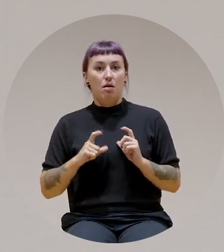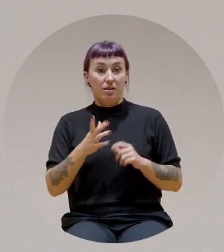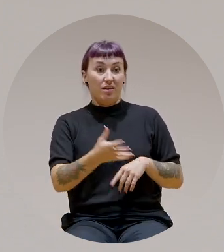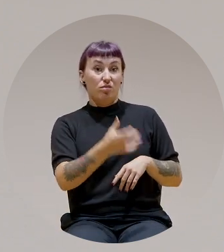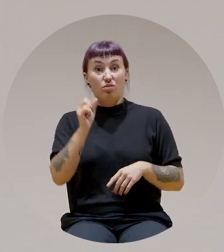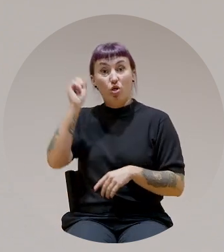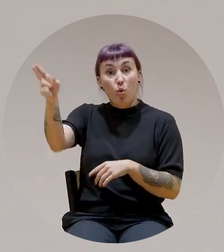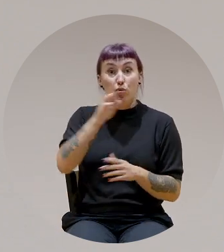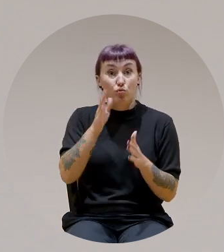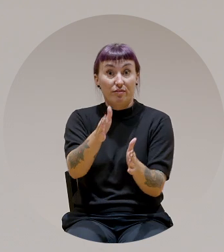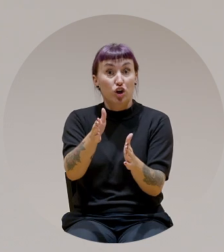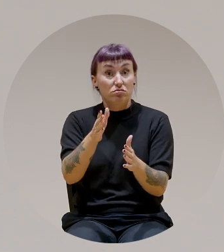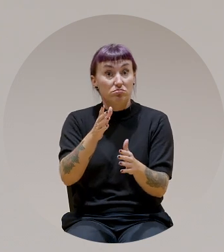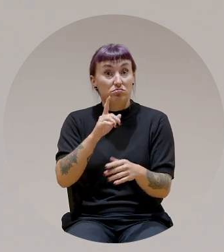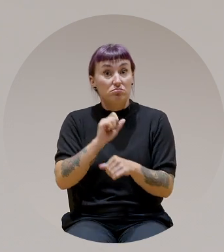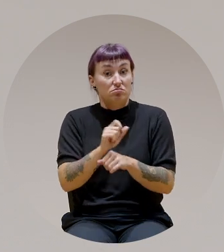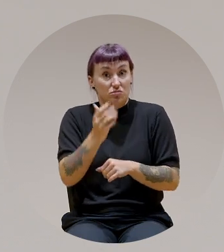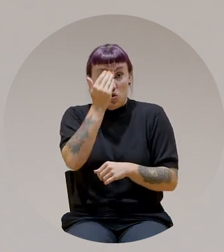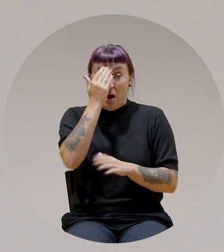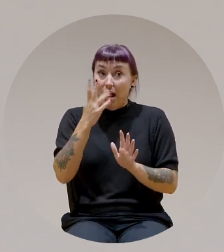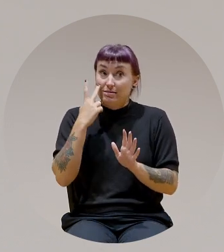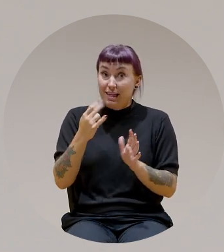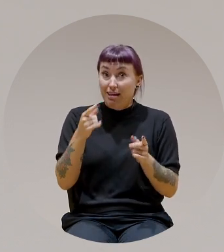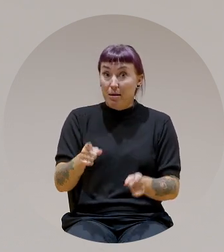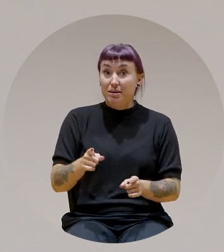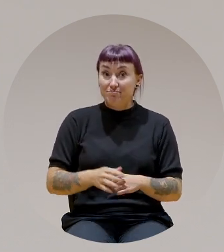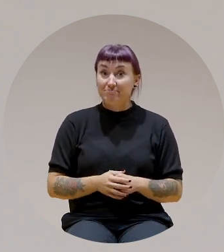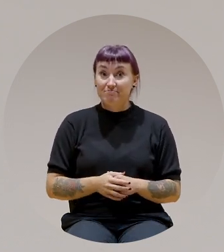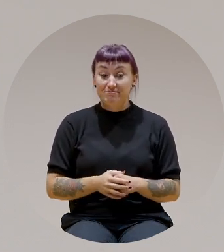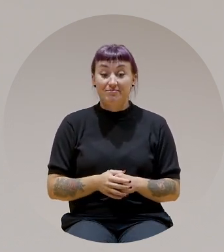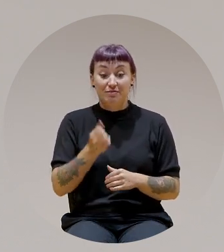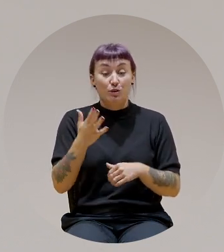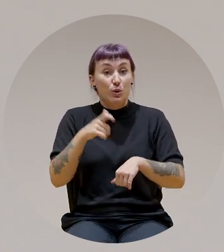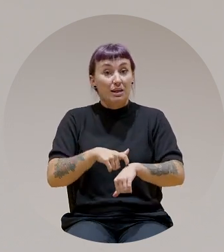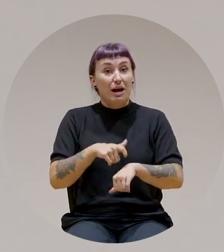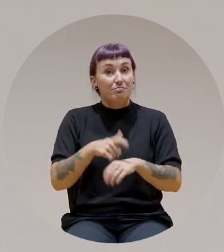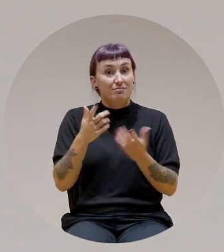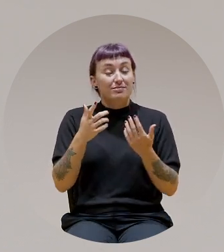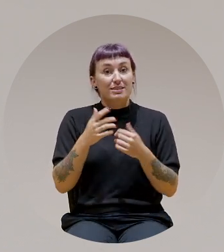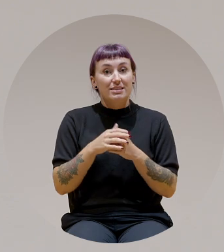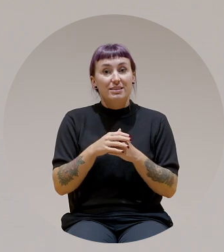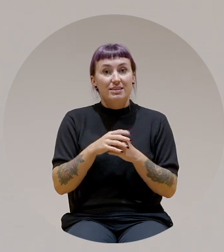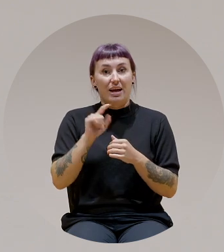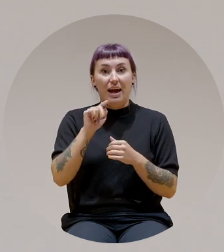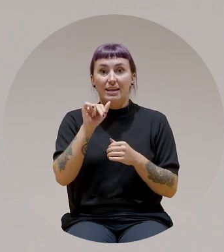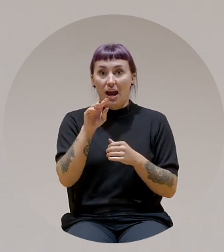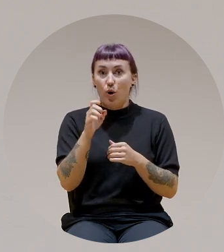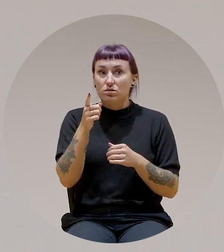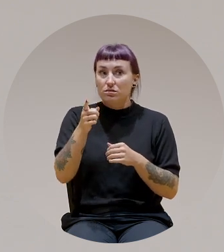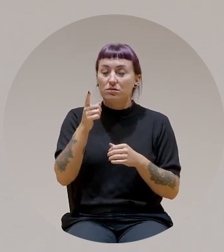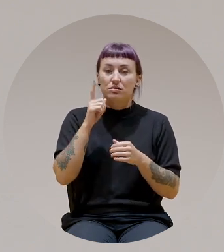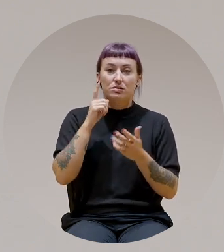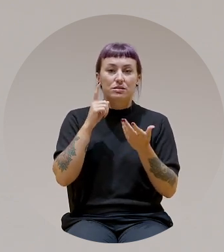jacket, and throw it in the river. It's just, I've seen that happen a couple of times at Taos. That it just